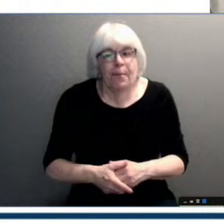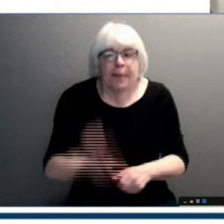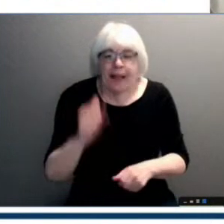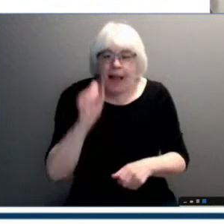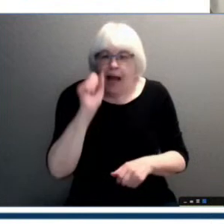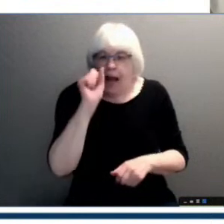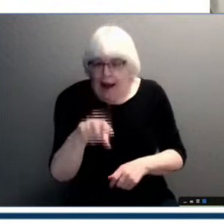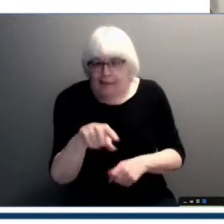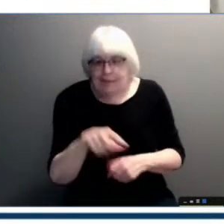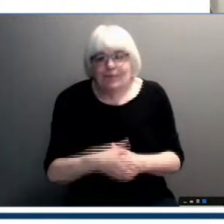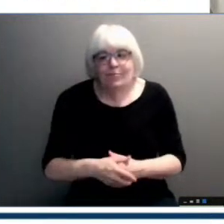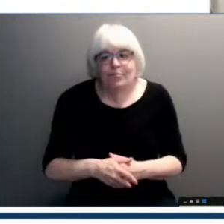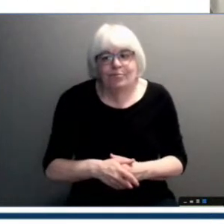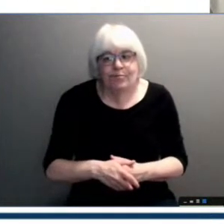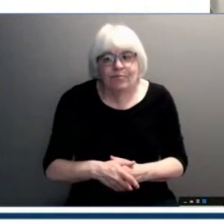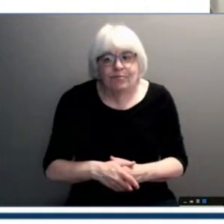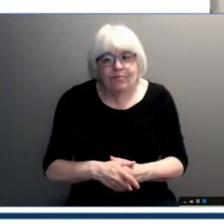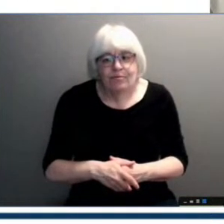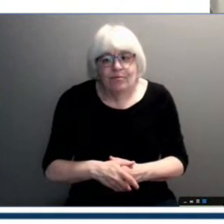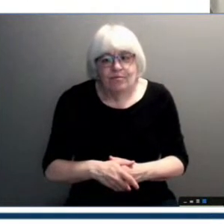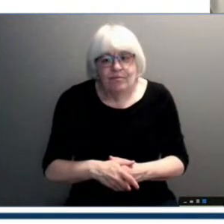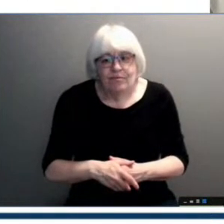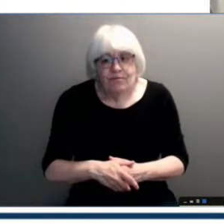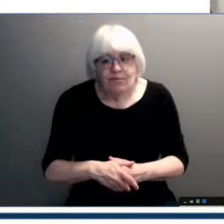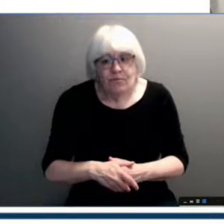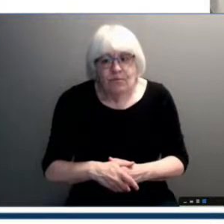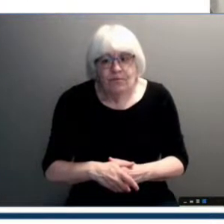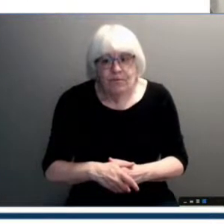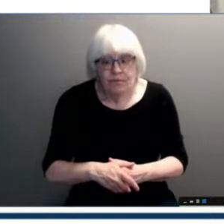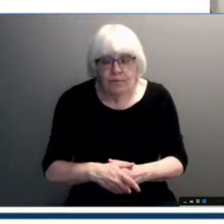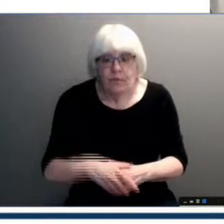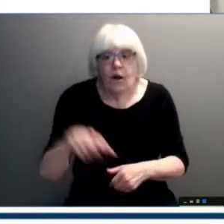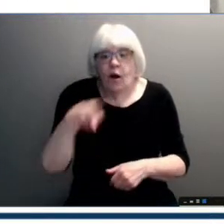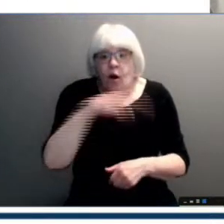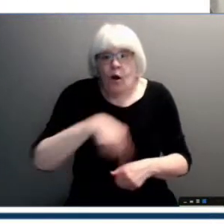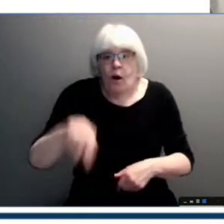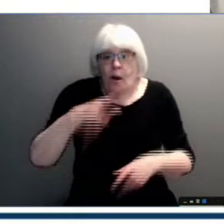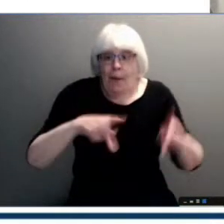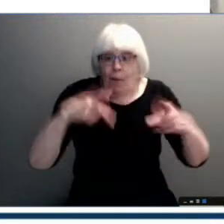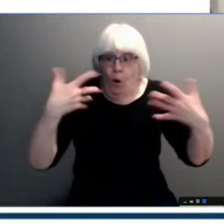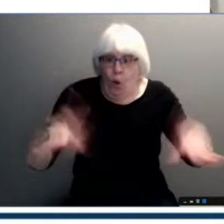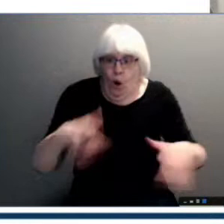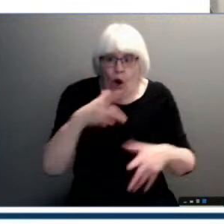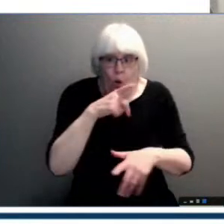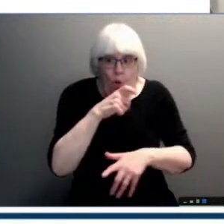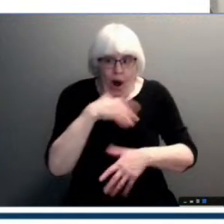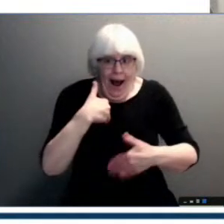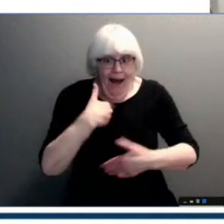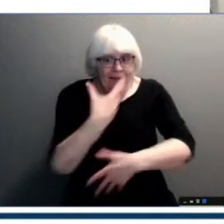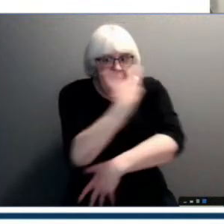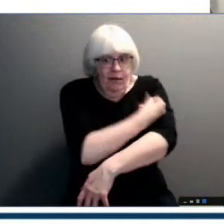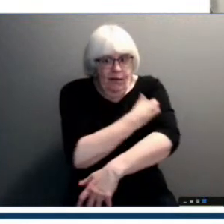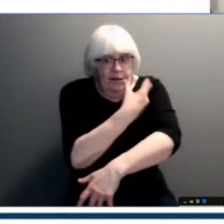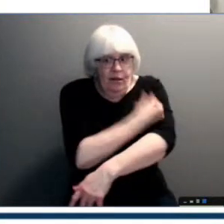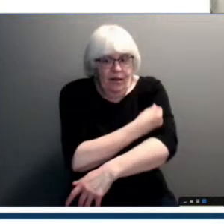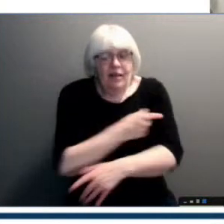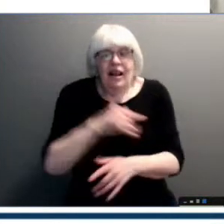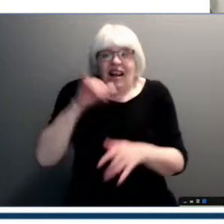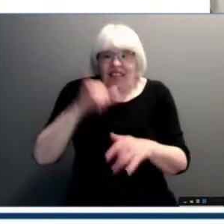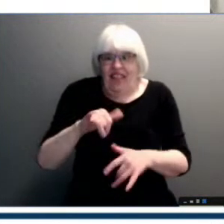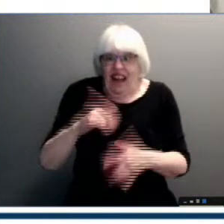vaccinated presenting, and how severe are they with Omicron? I understand there's only a few hospitalizations, but can you elaborate on the types of